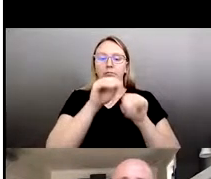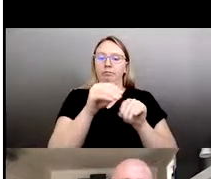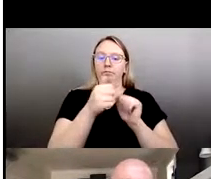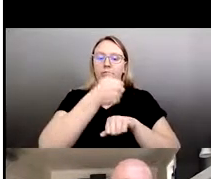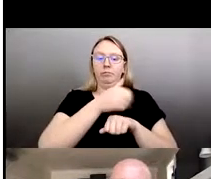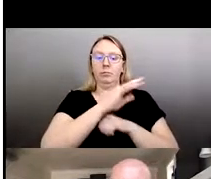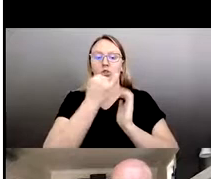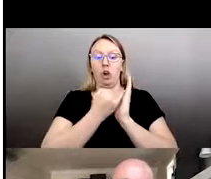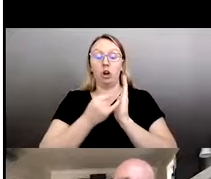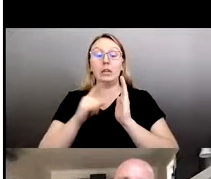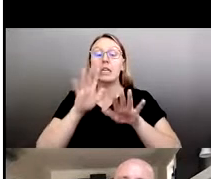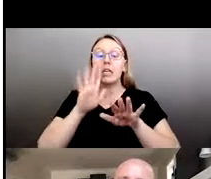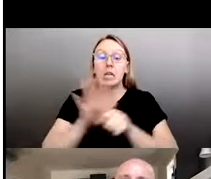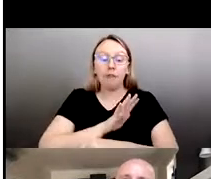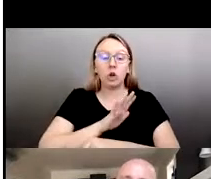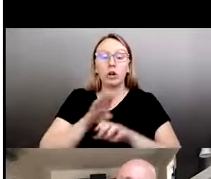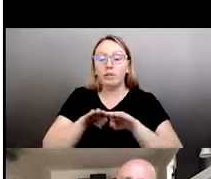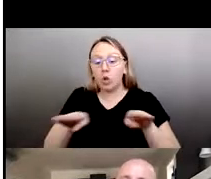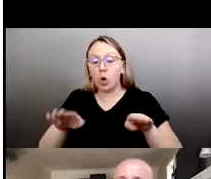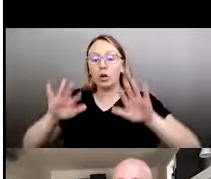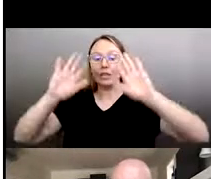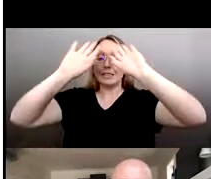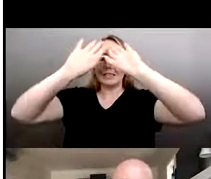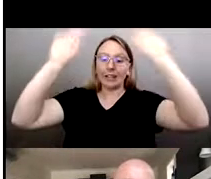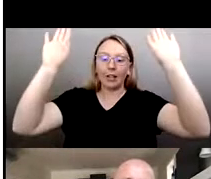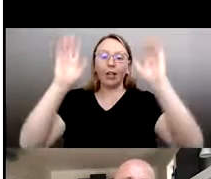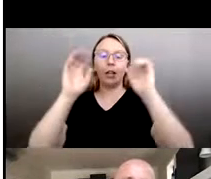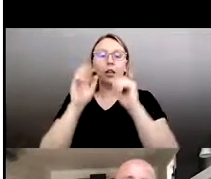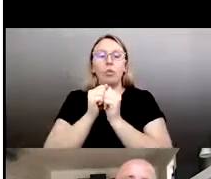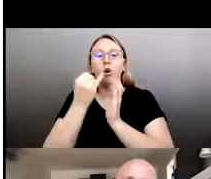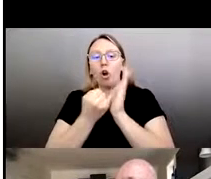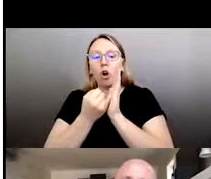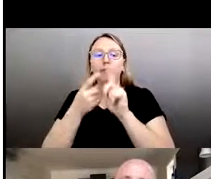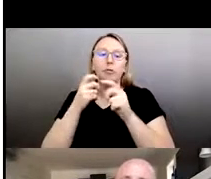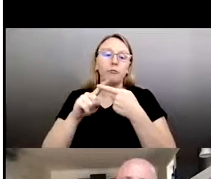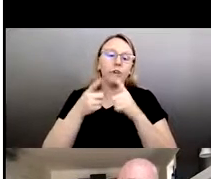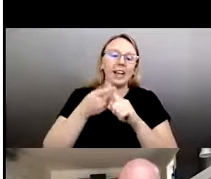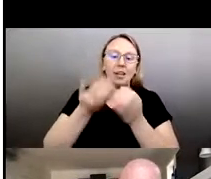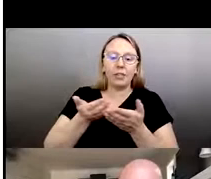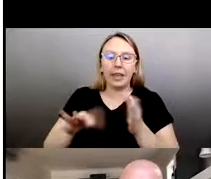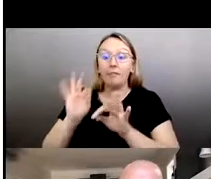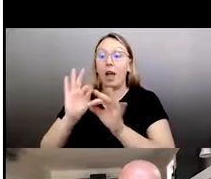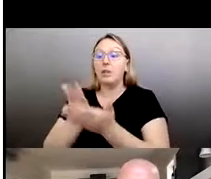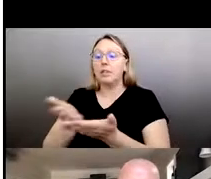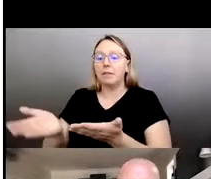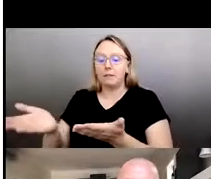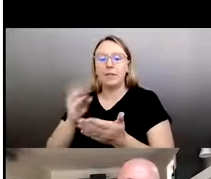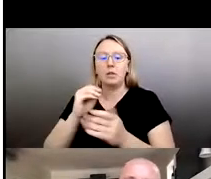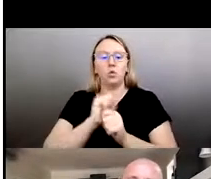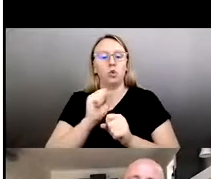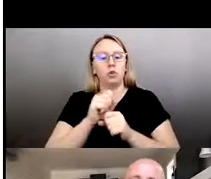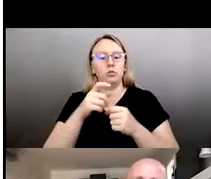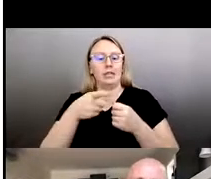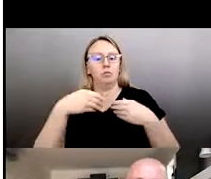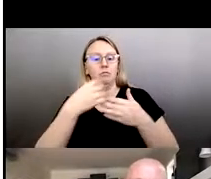floors, ceilings, all of his shelves with found things, artworks from friends, found objects, and works that he acquired while on the